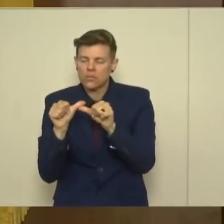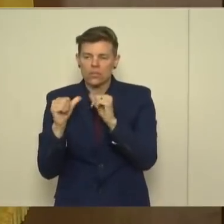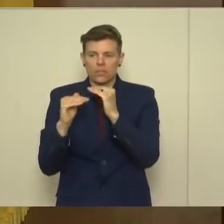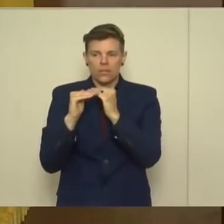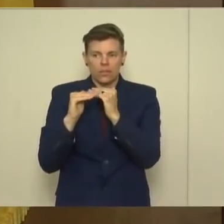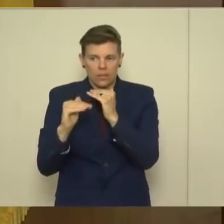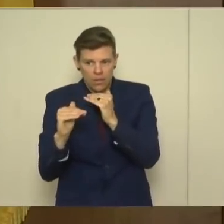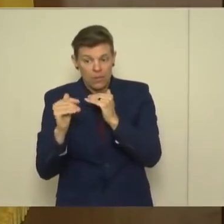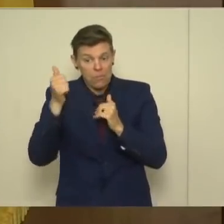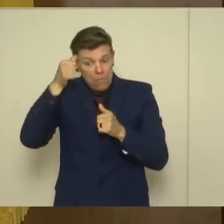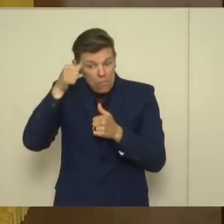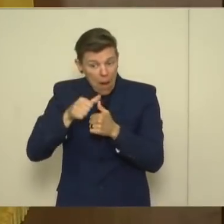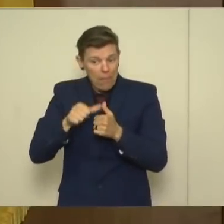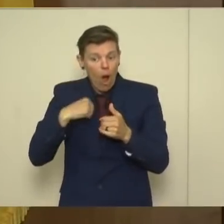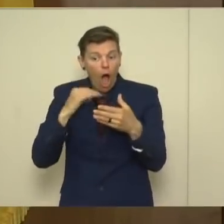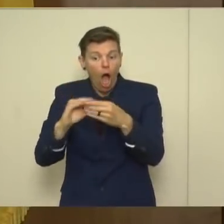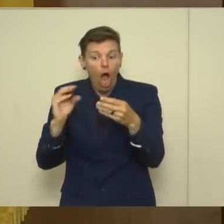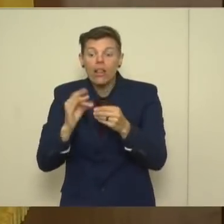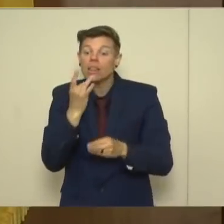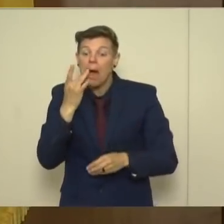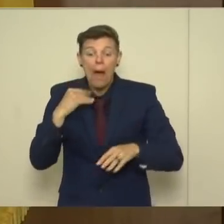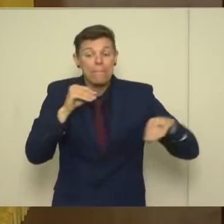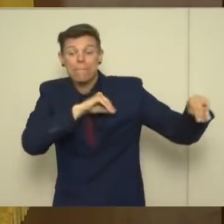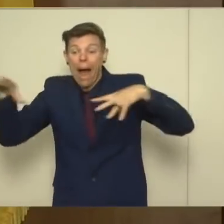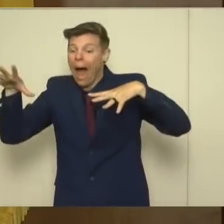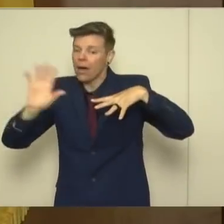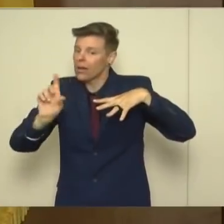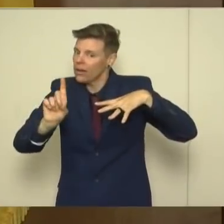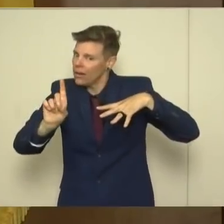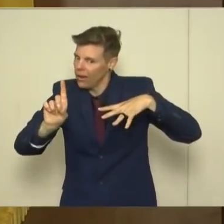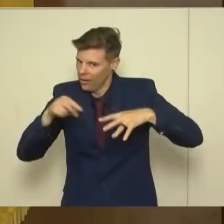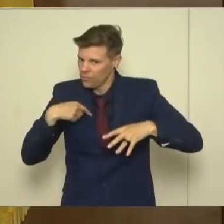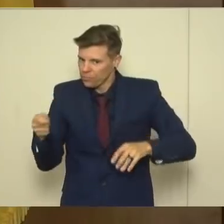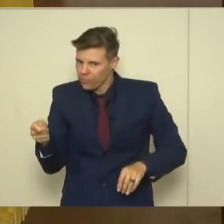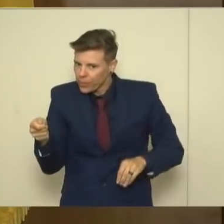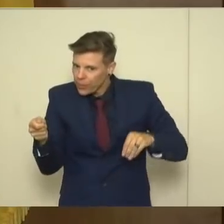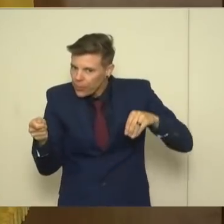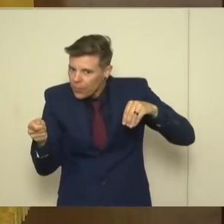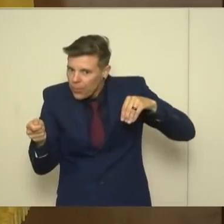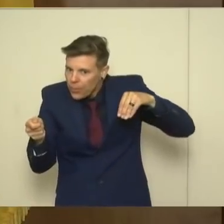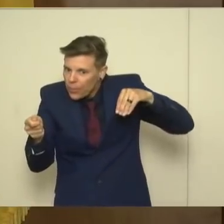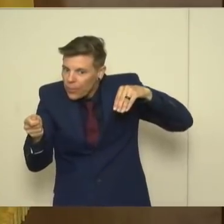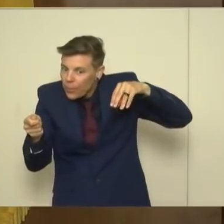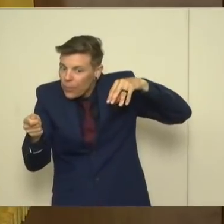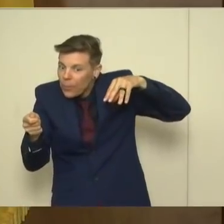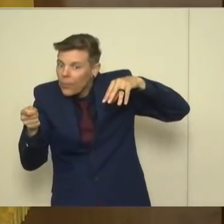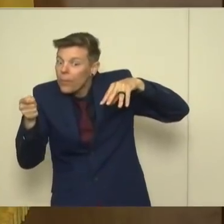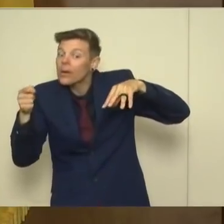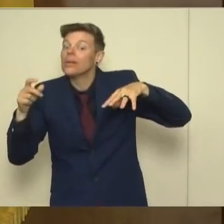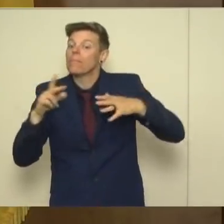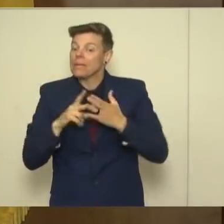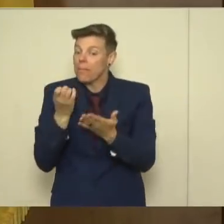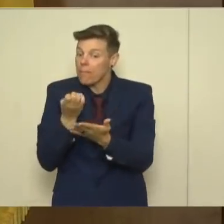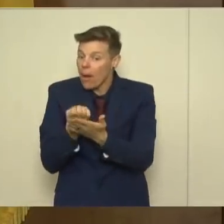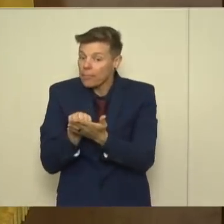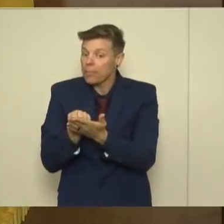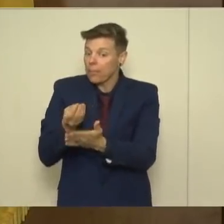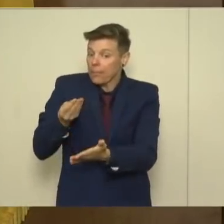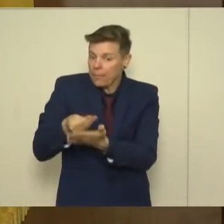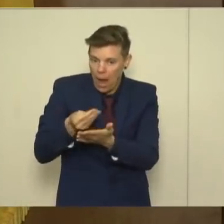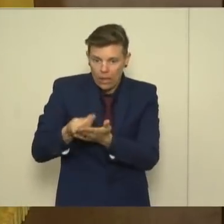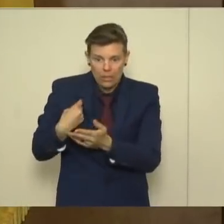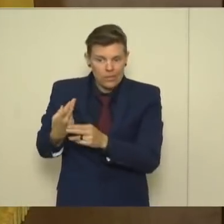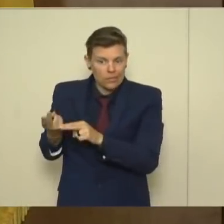reopen, which means we mitigate the economic issues and losses going into the